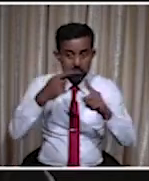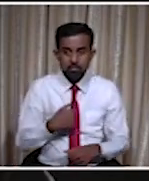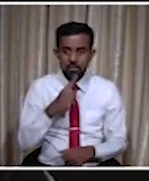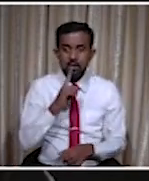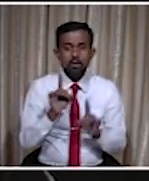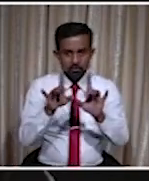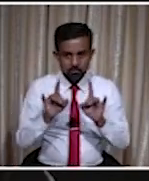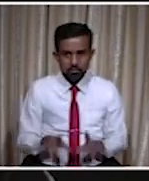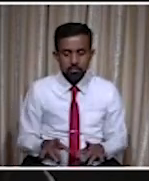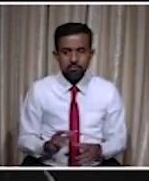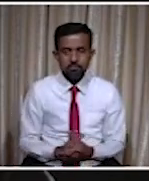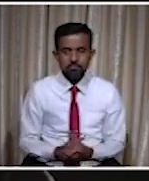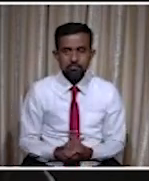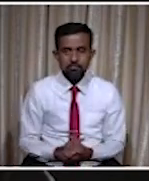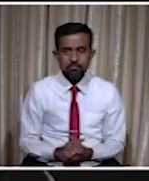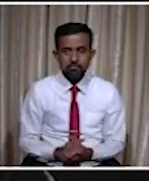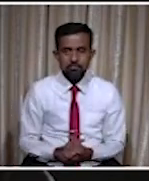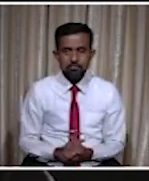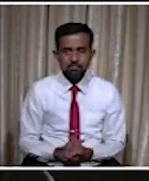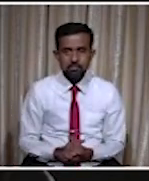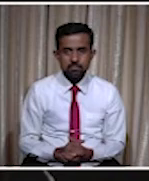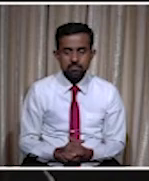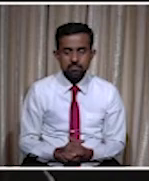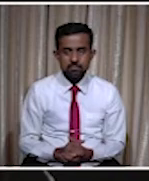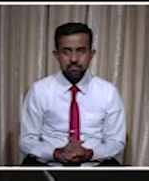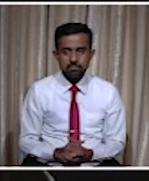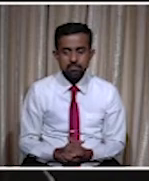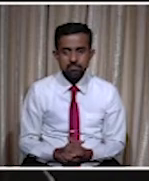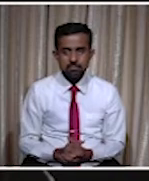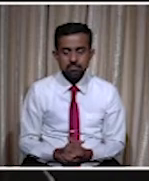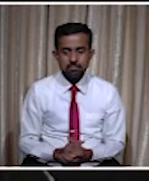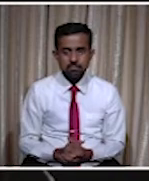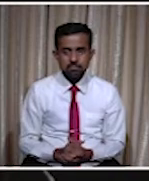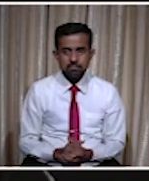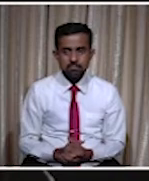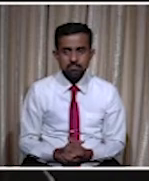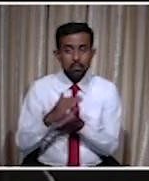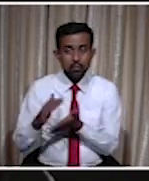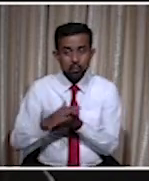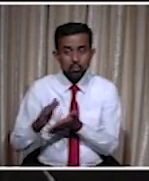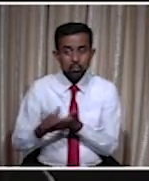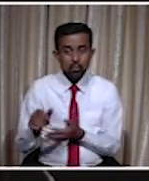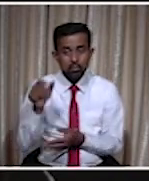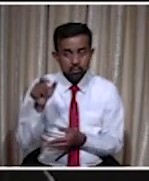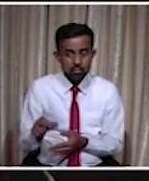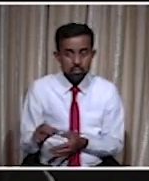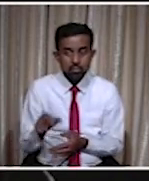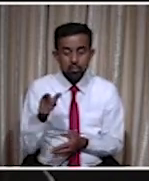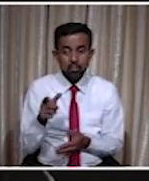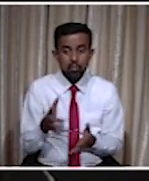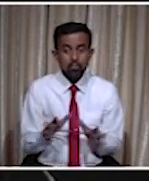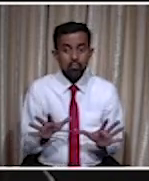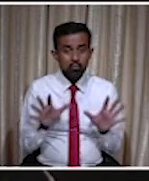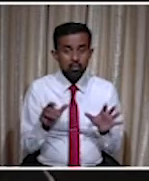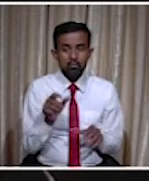sure those who supported him must be finding him a very strange bedfellow because he is surrounded